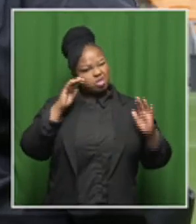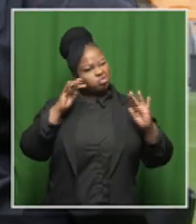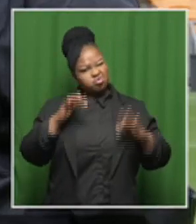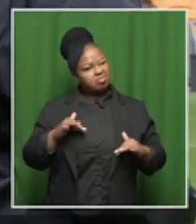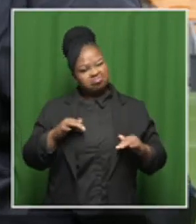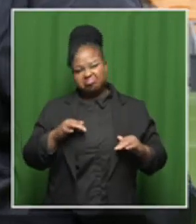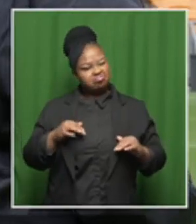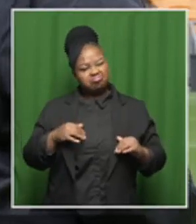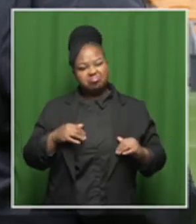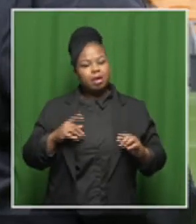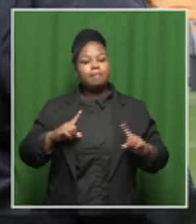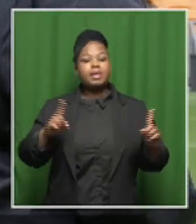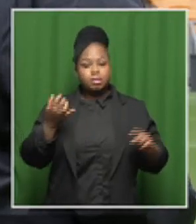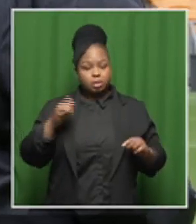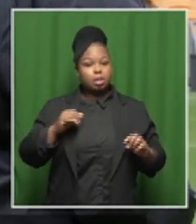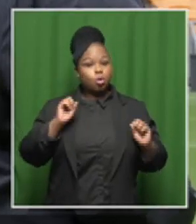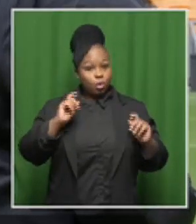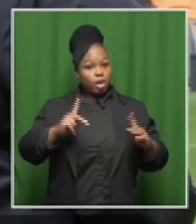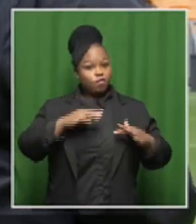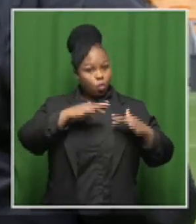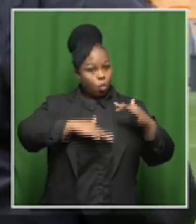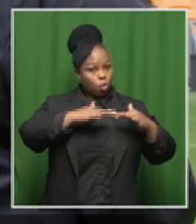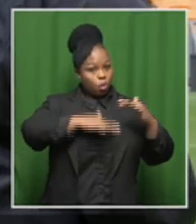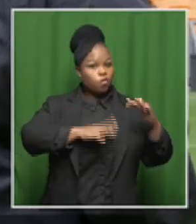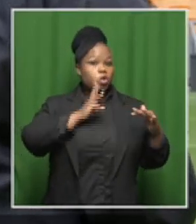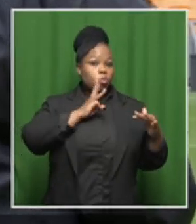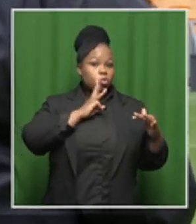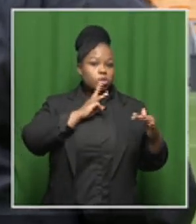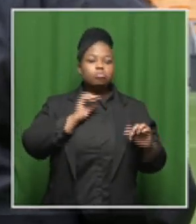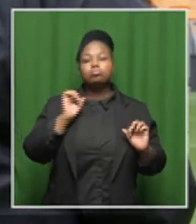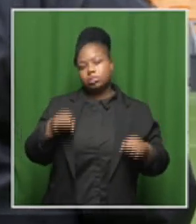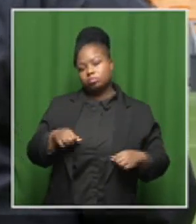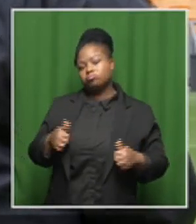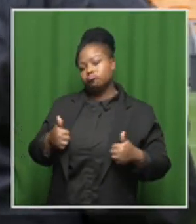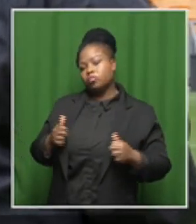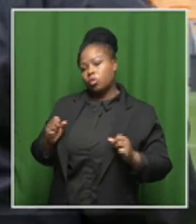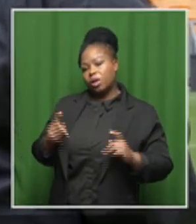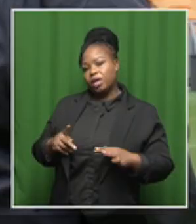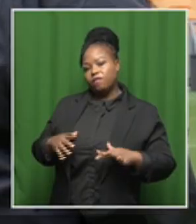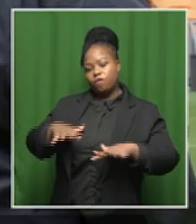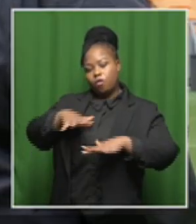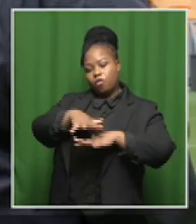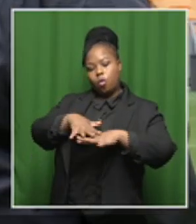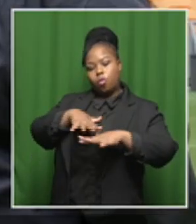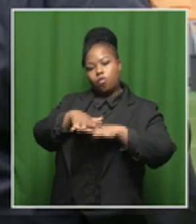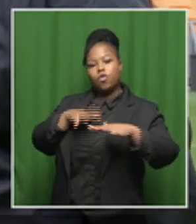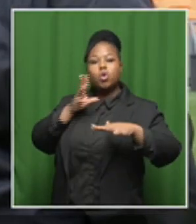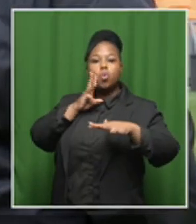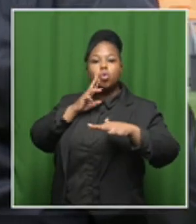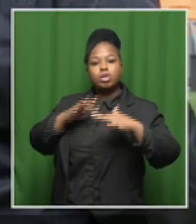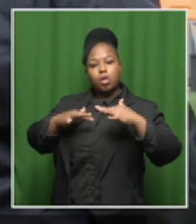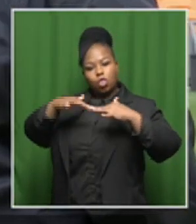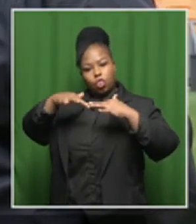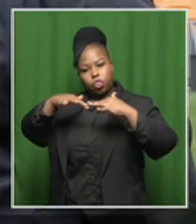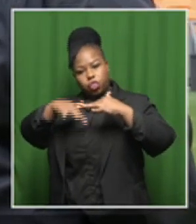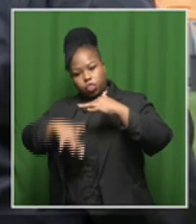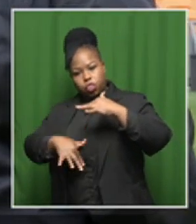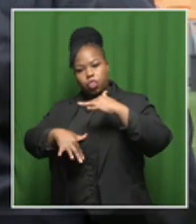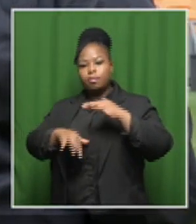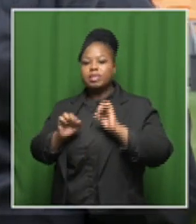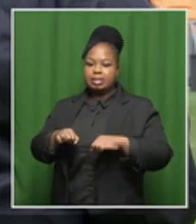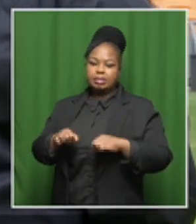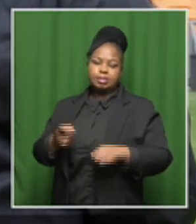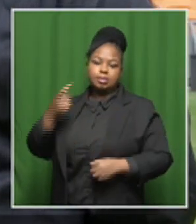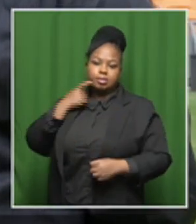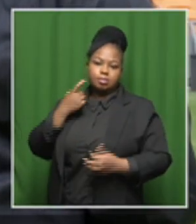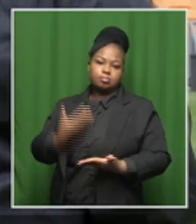overnight, but the drainage is still okay. Yeah, no, definitely. Drainage, again, not 100%, as you say, it impacts the drainage. Yes.